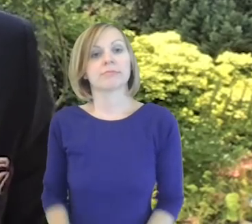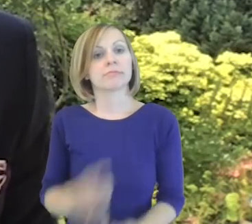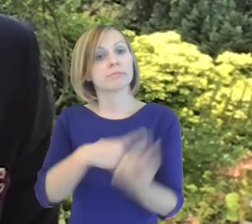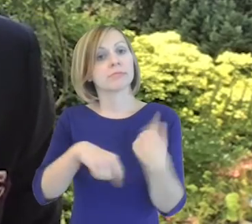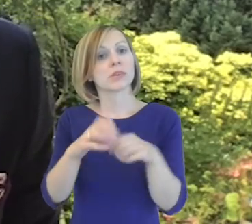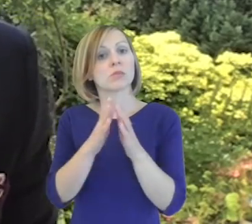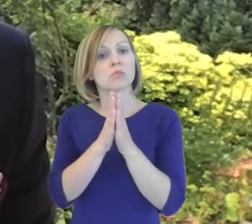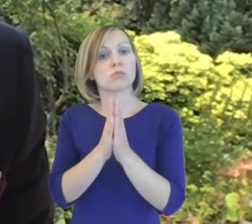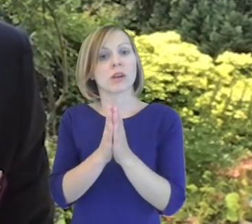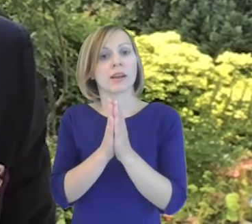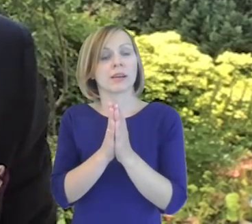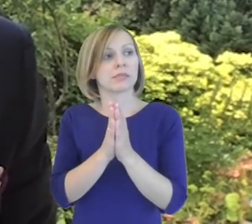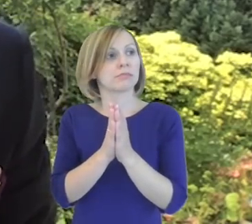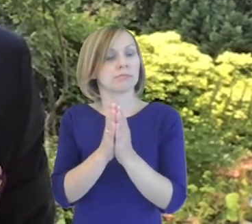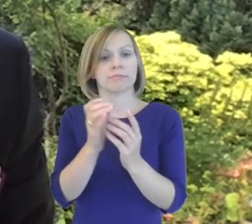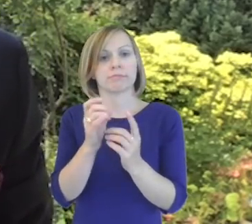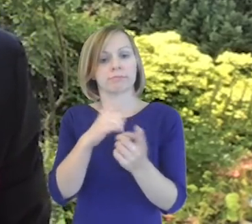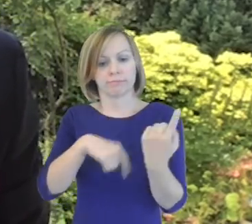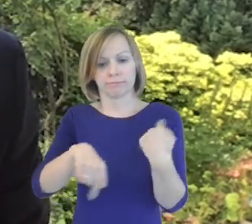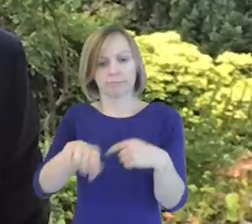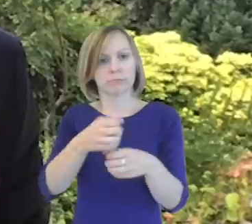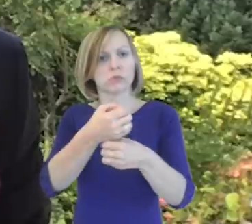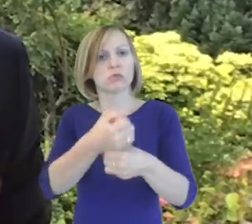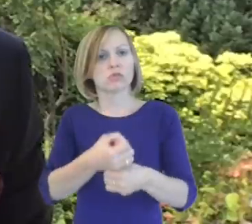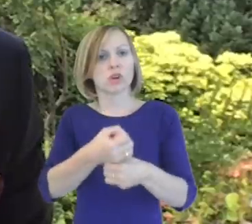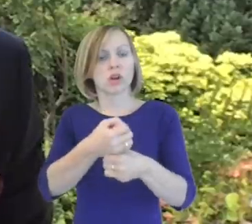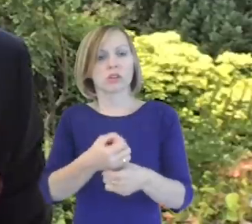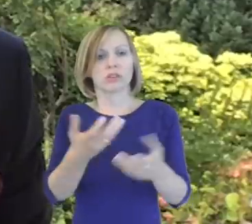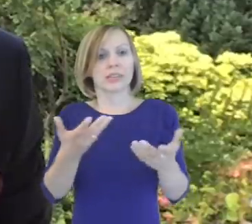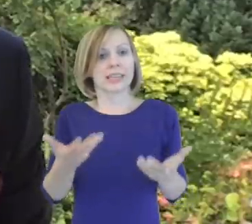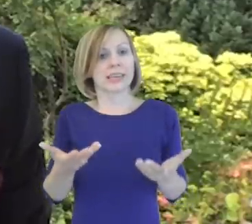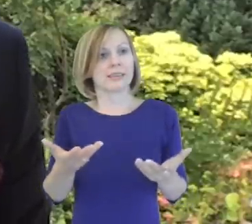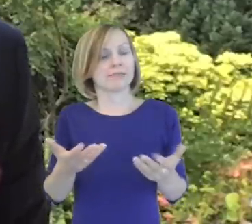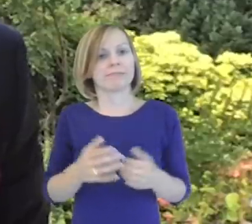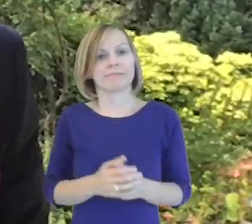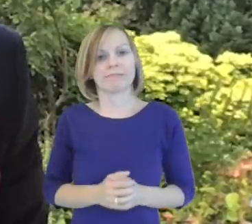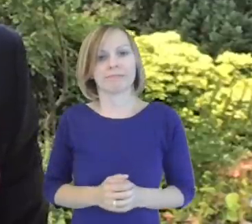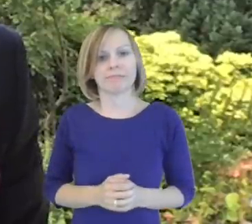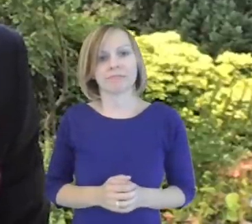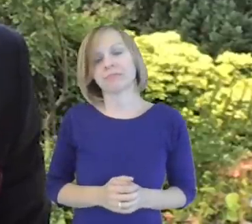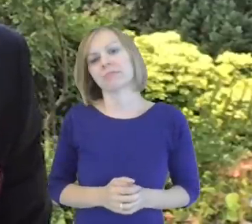Let us pray for the whole state of Christ's Church militant here in earth.